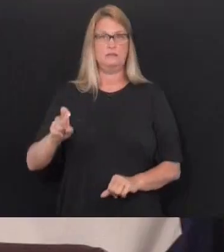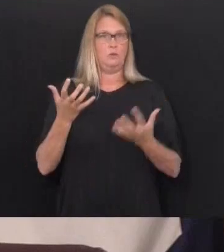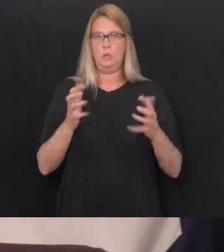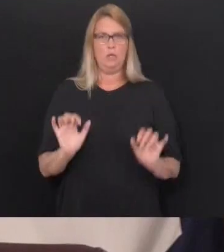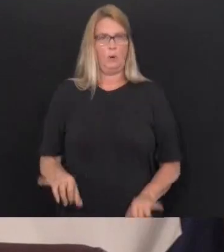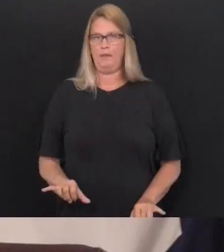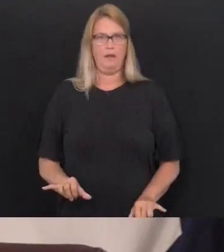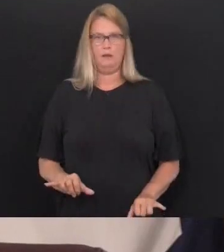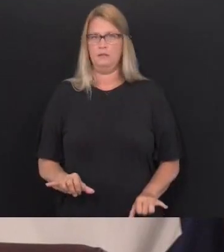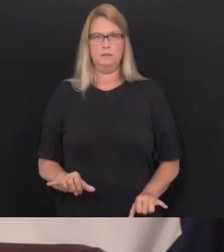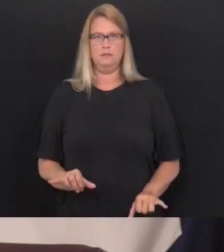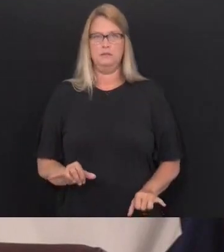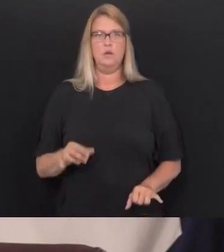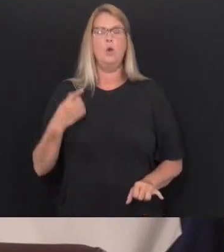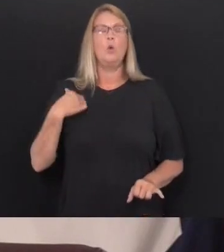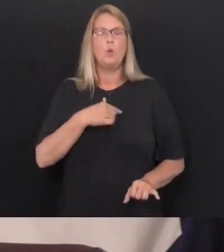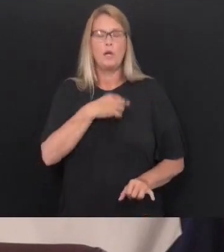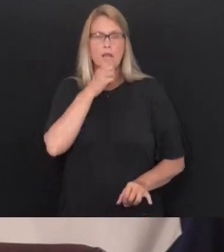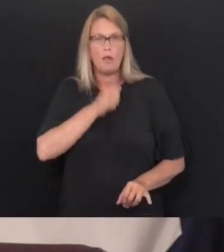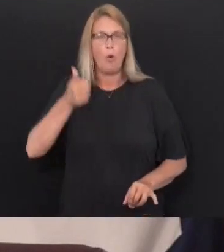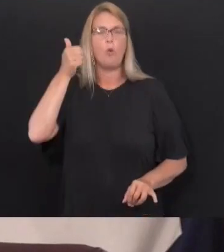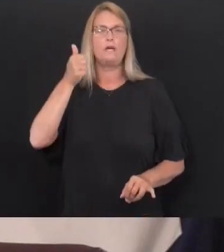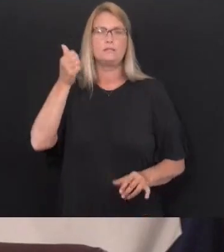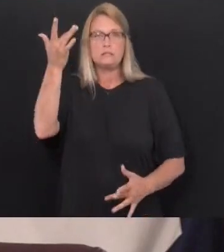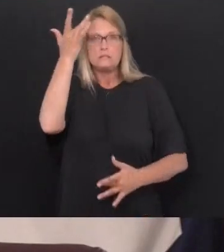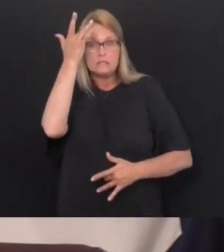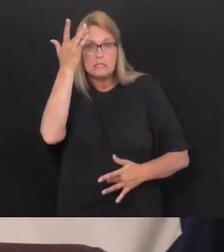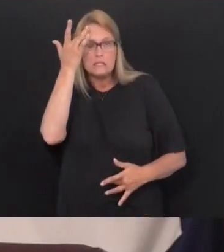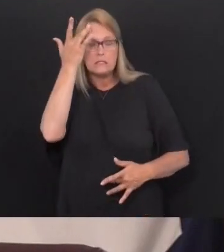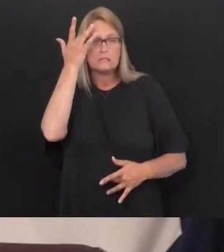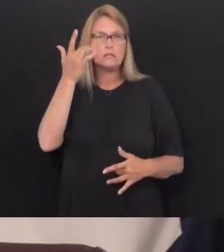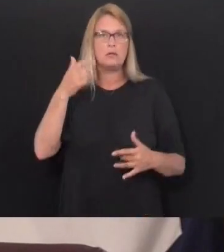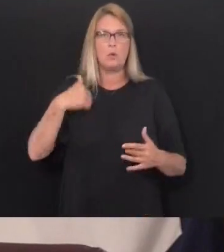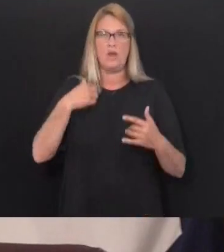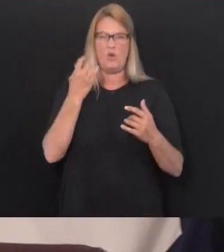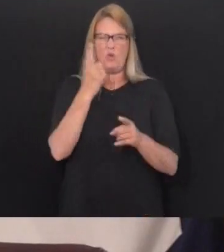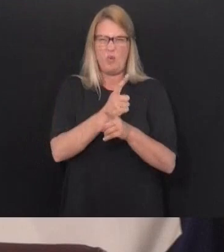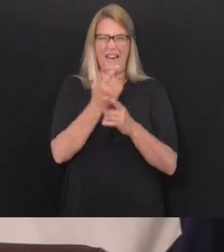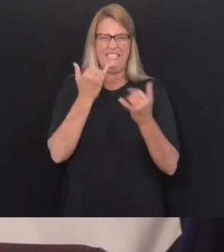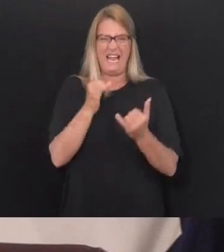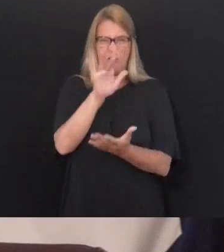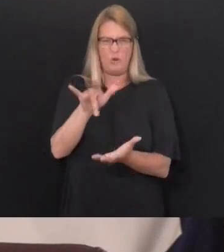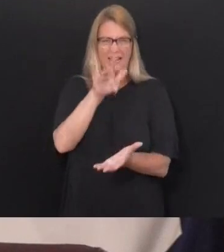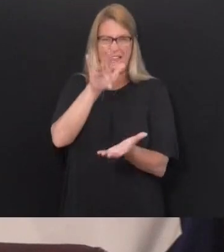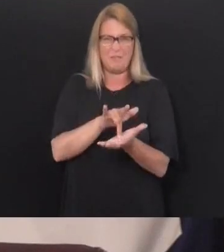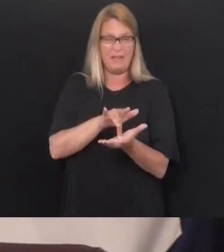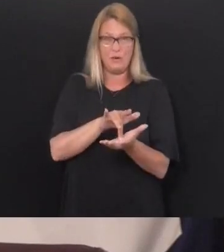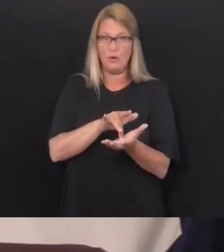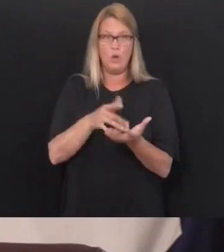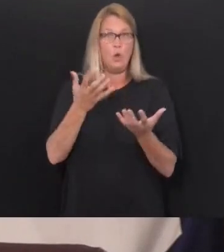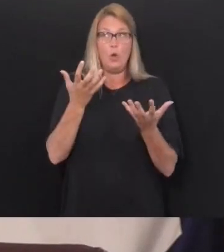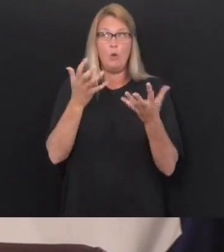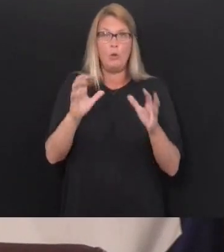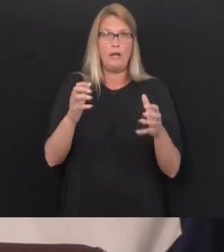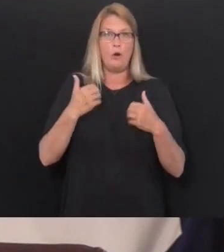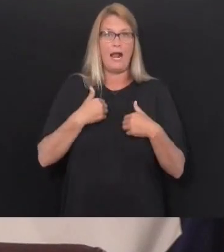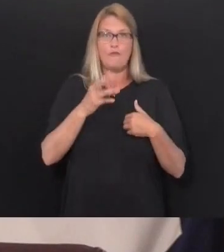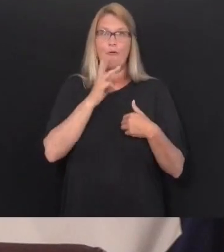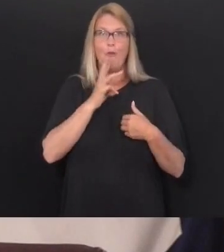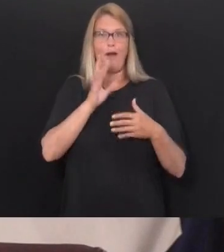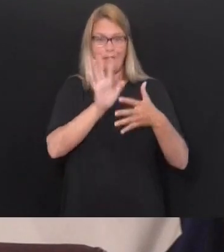And then there'll be a break before we start our August 17th start of our